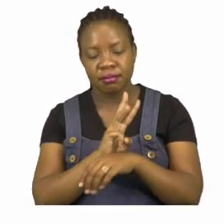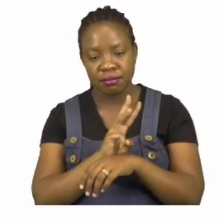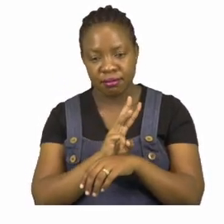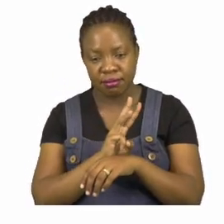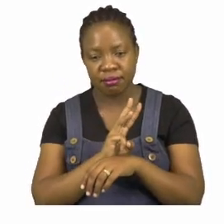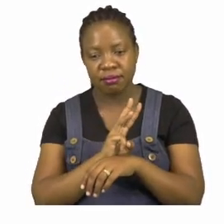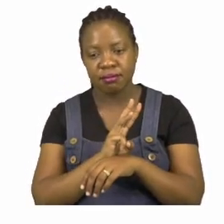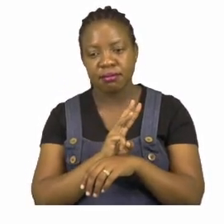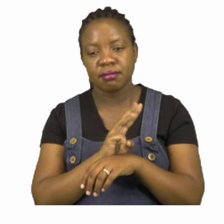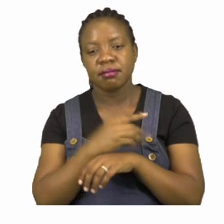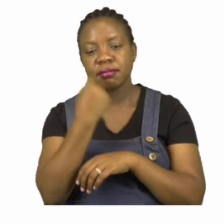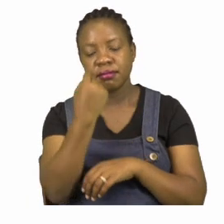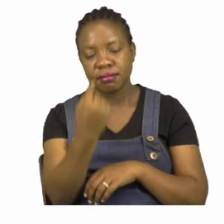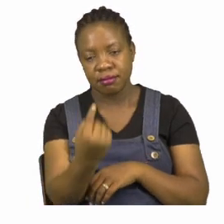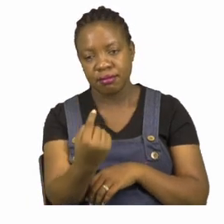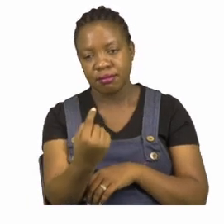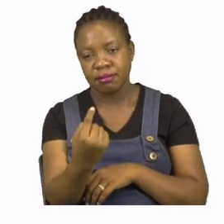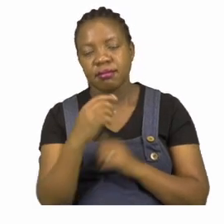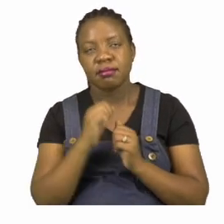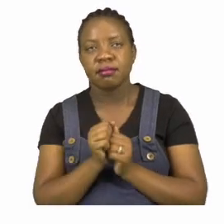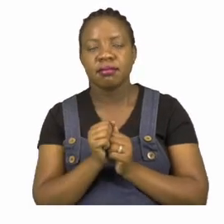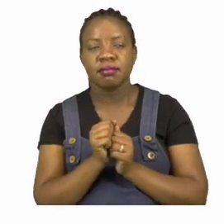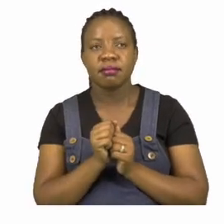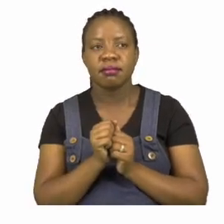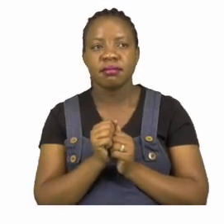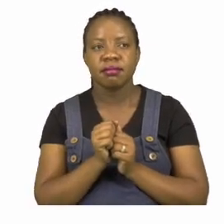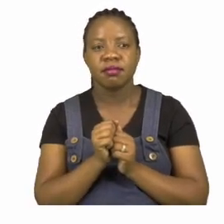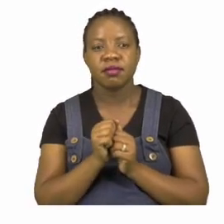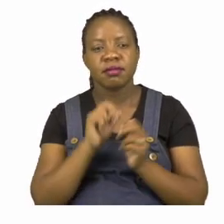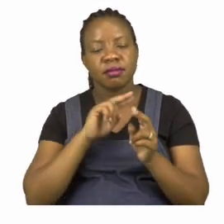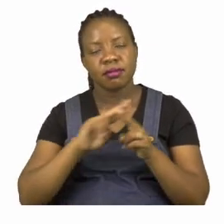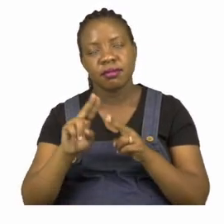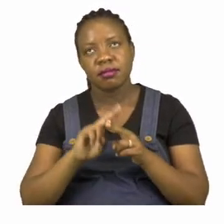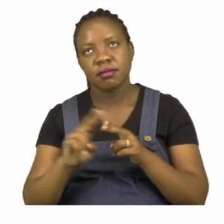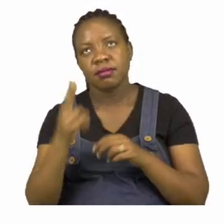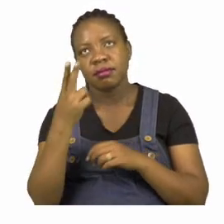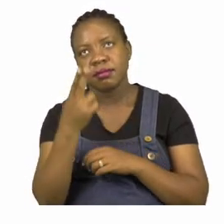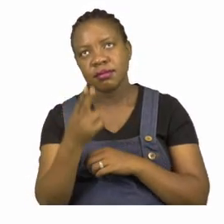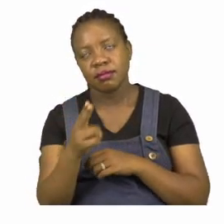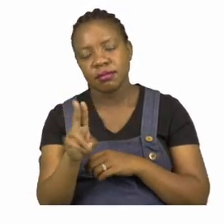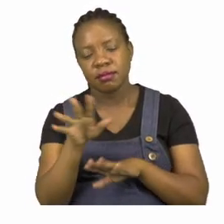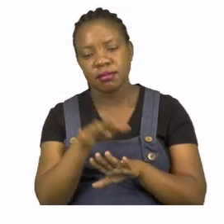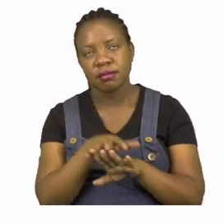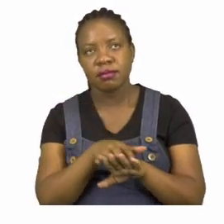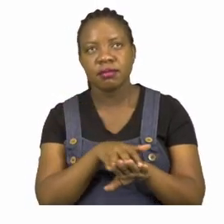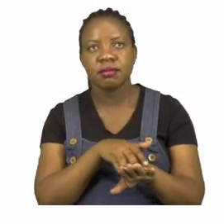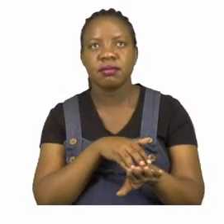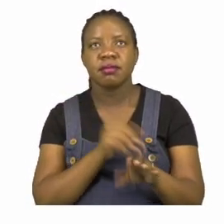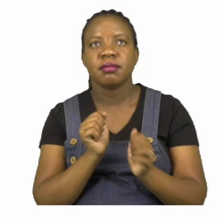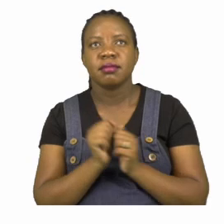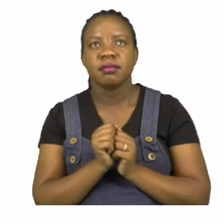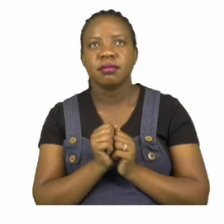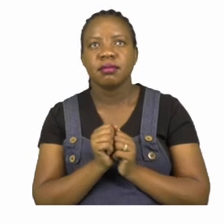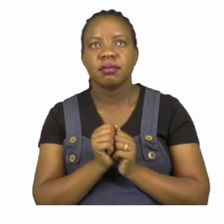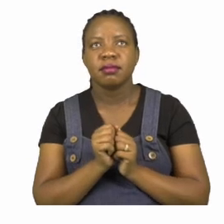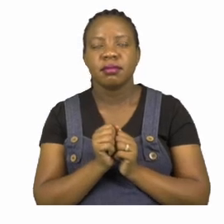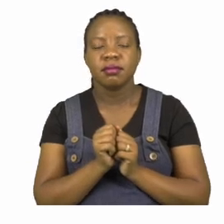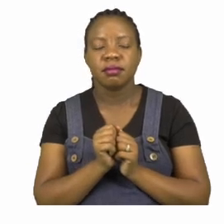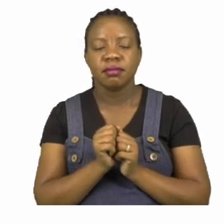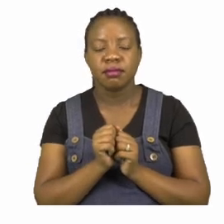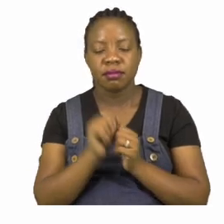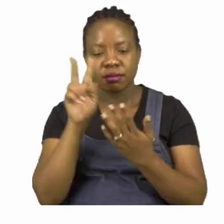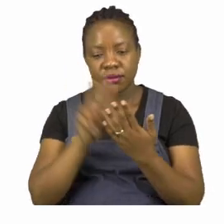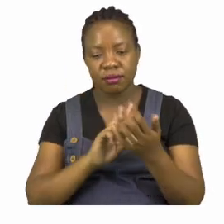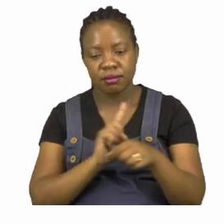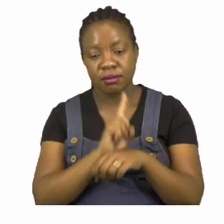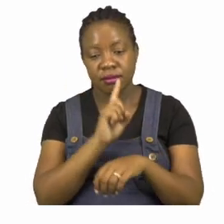yourselves. Remember to take your time when you are reading it. Then, after we do it the first time, we will go